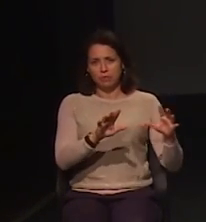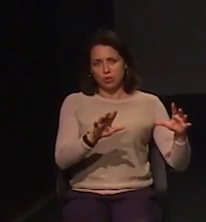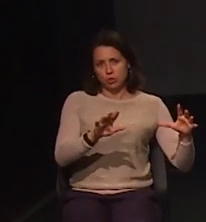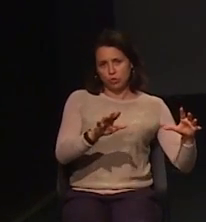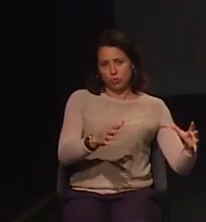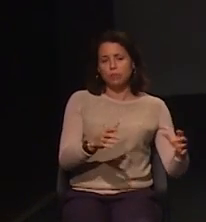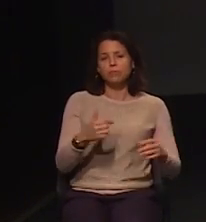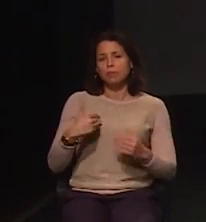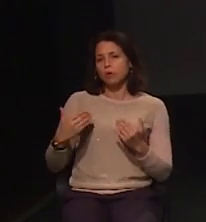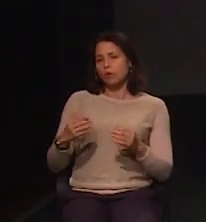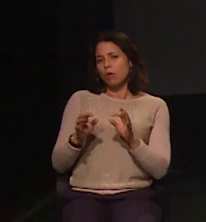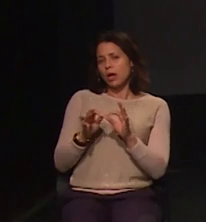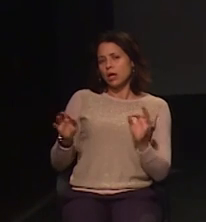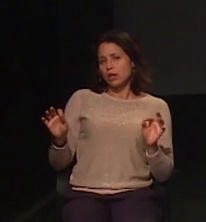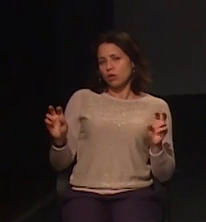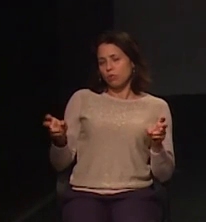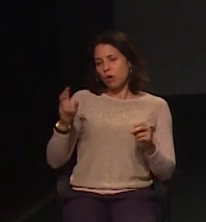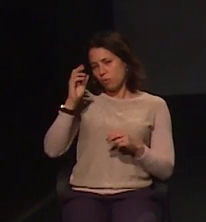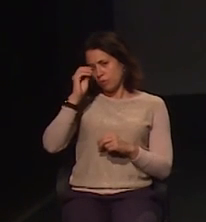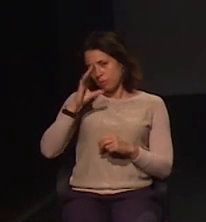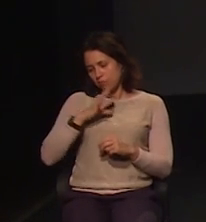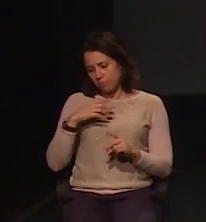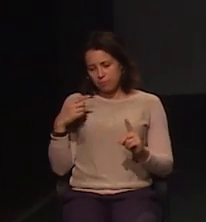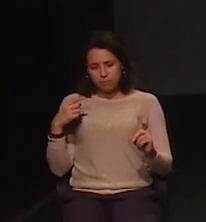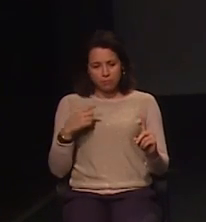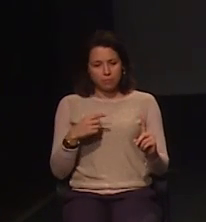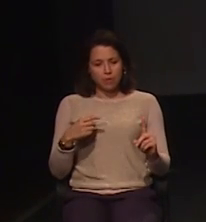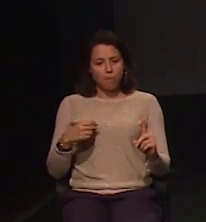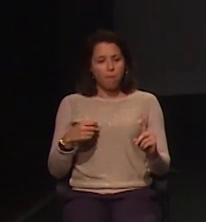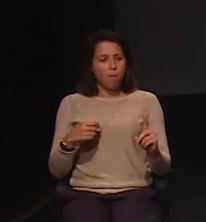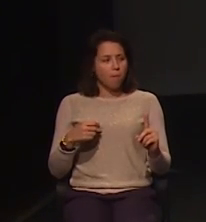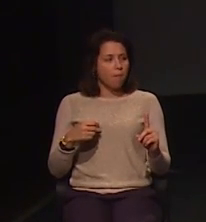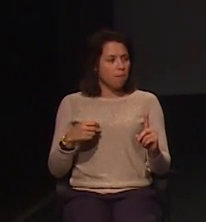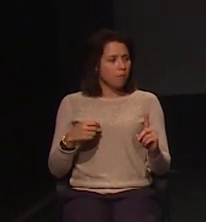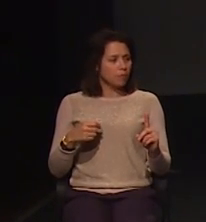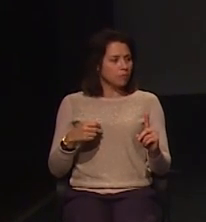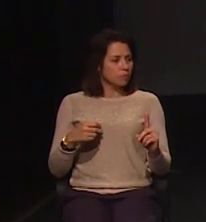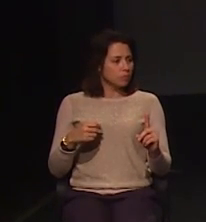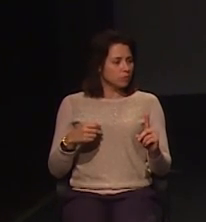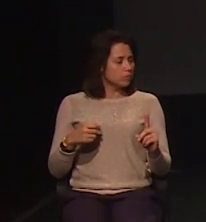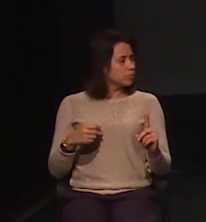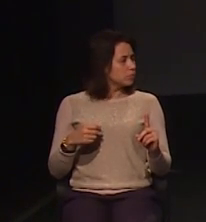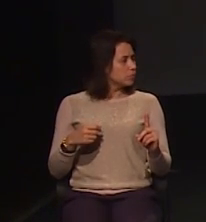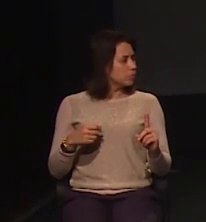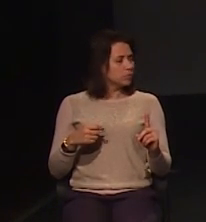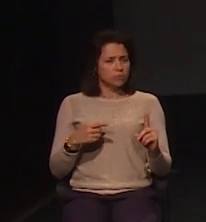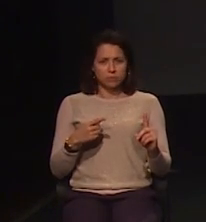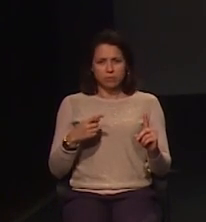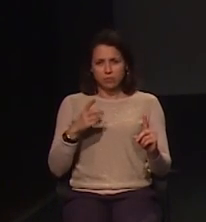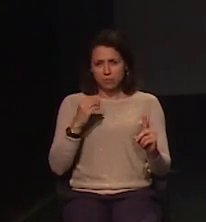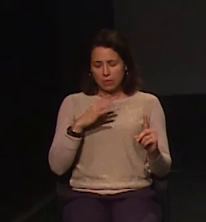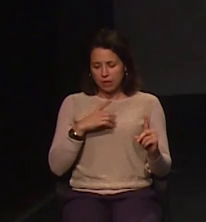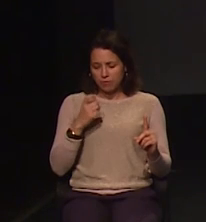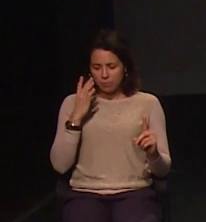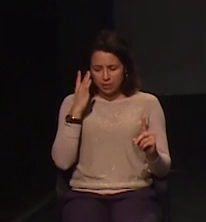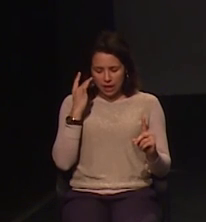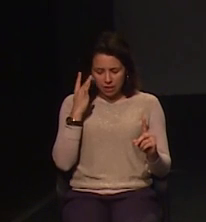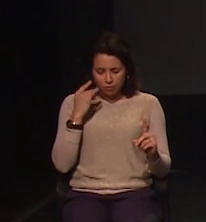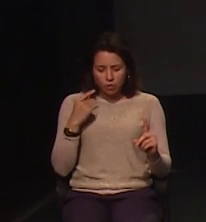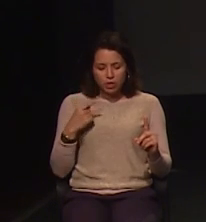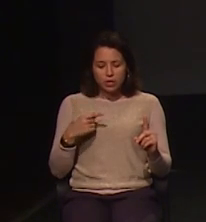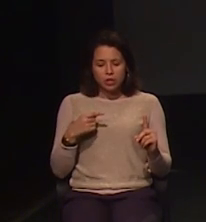quote a man that I think is brilliant, and it's Dr. Manuel Pastor from California. And he speaks